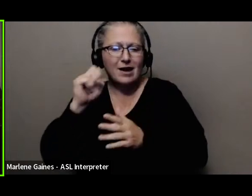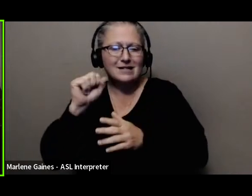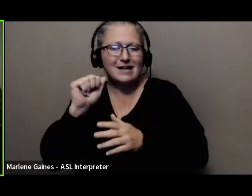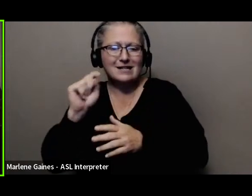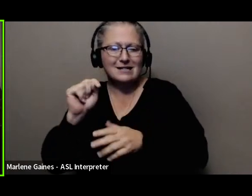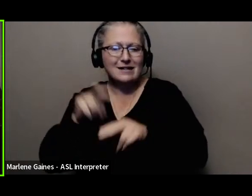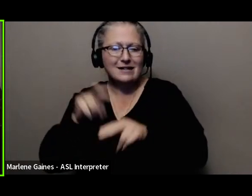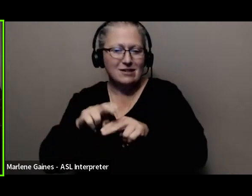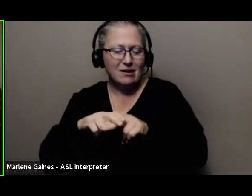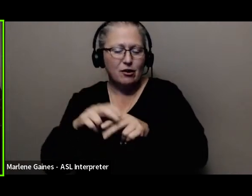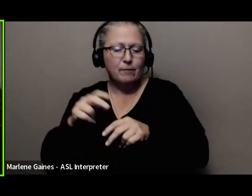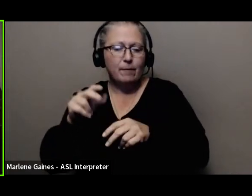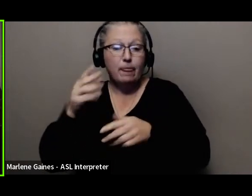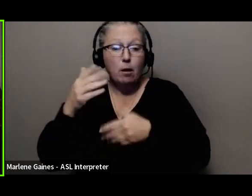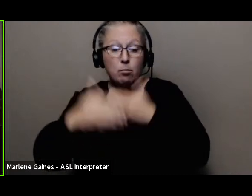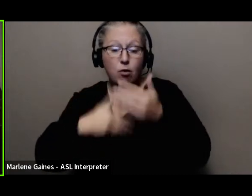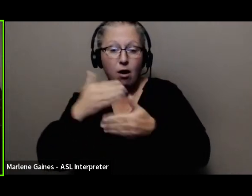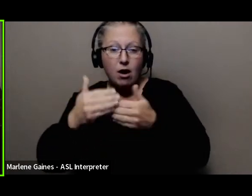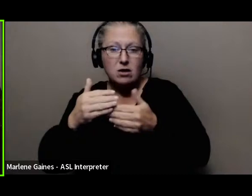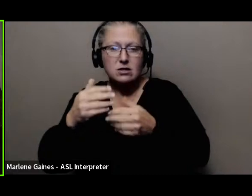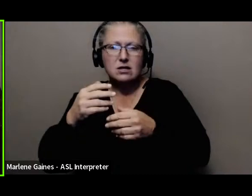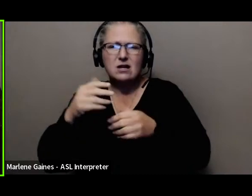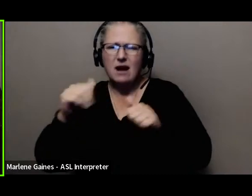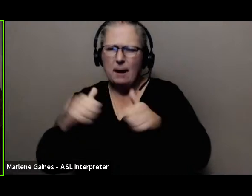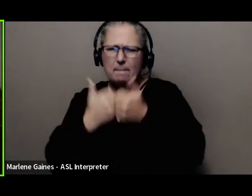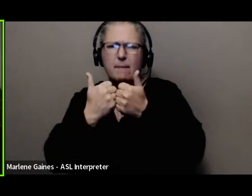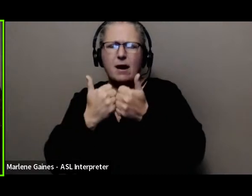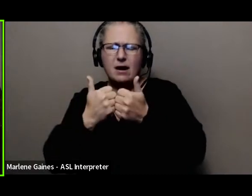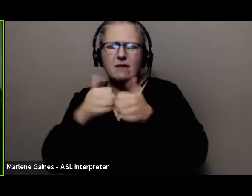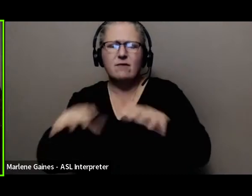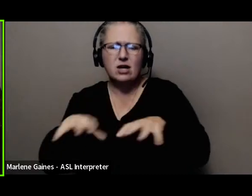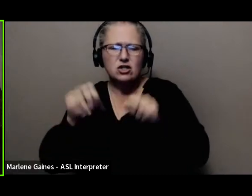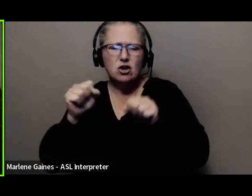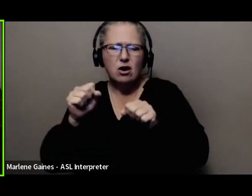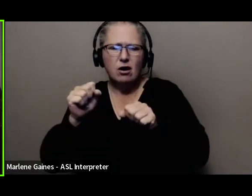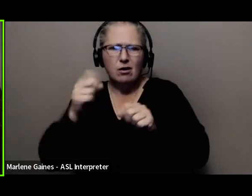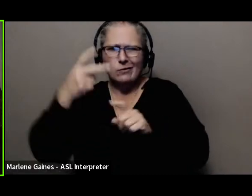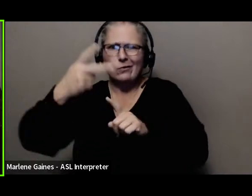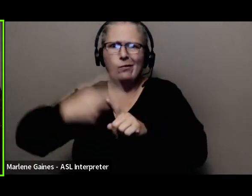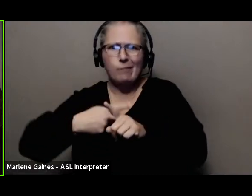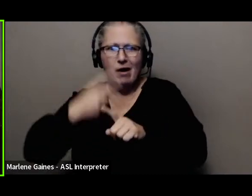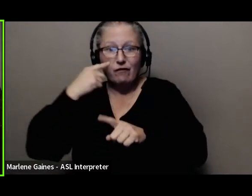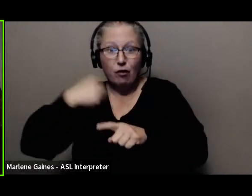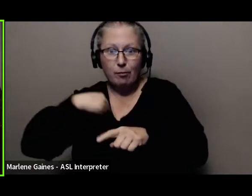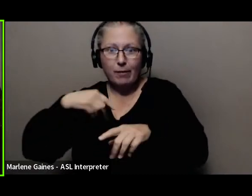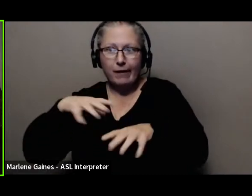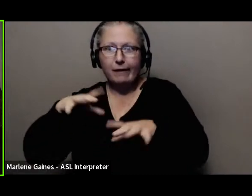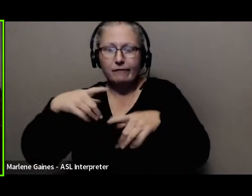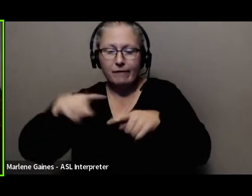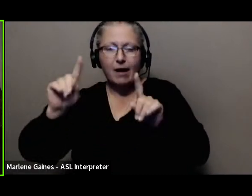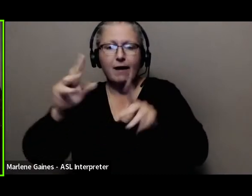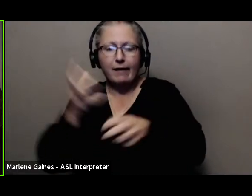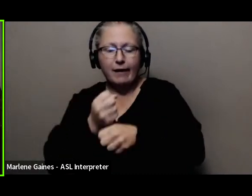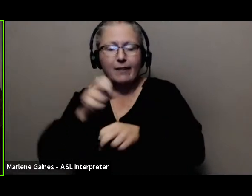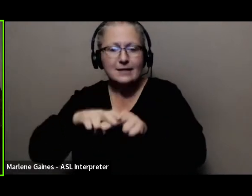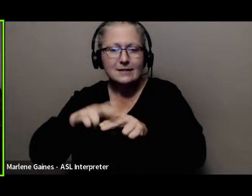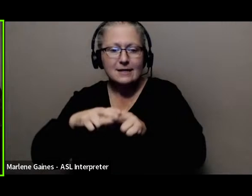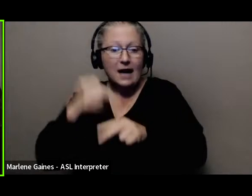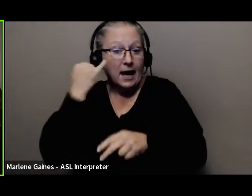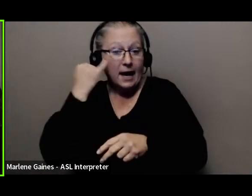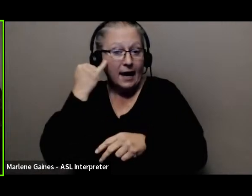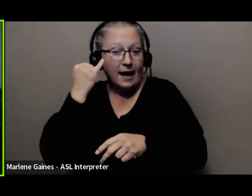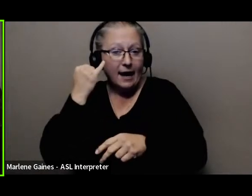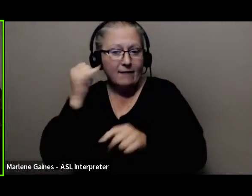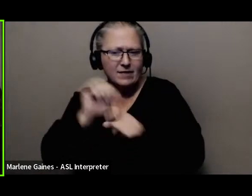seat. The process is extremely competitive, and it took a couple months just for me to get a seat. So what if this